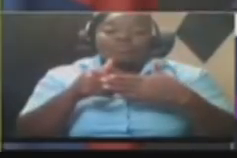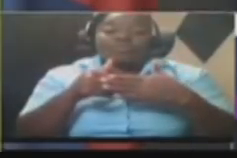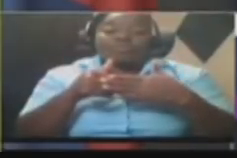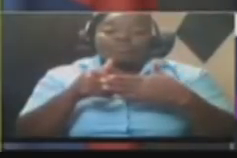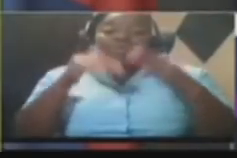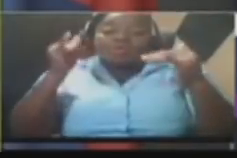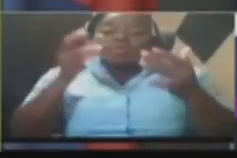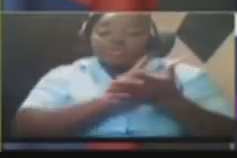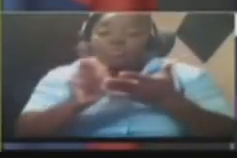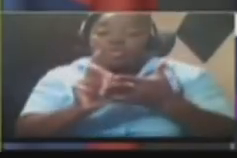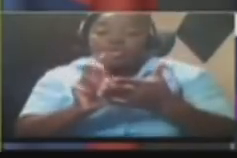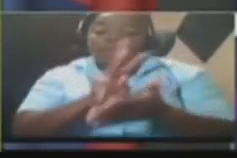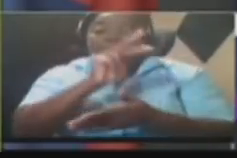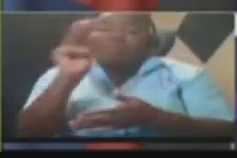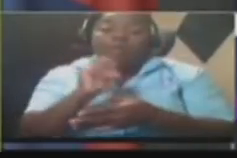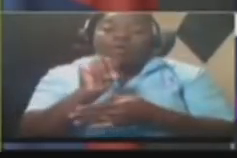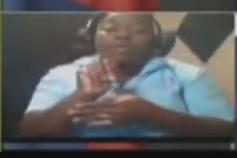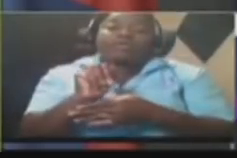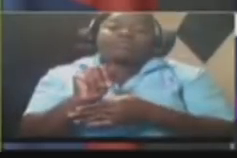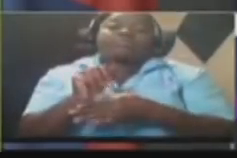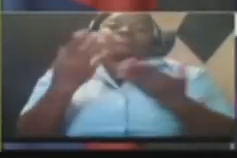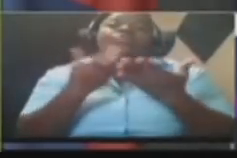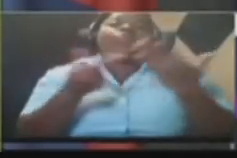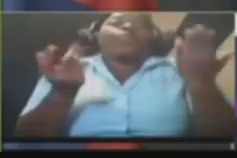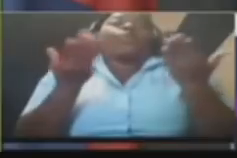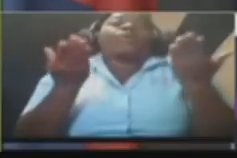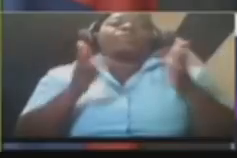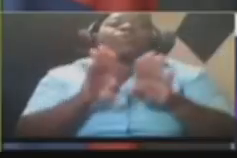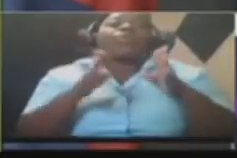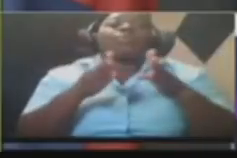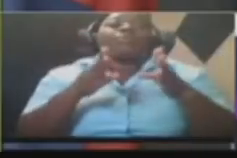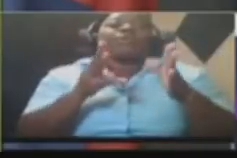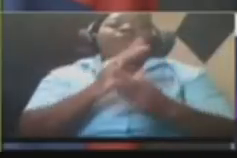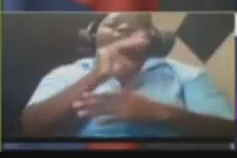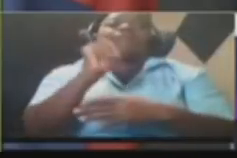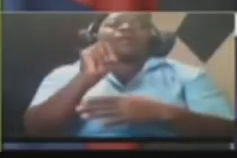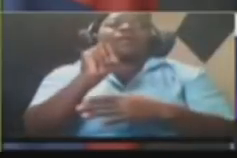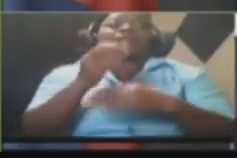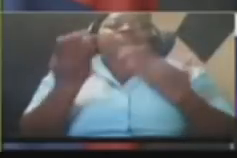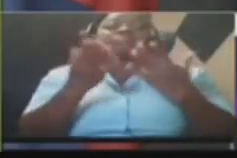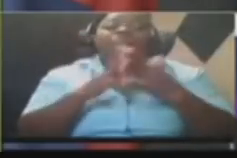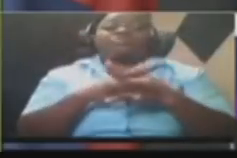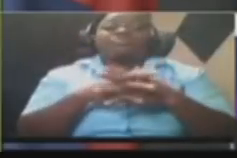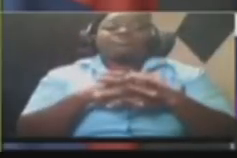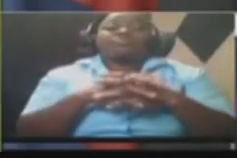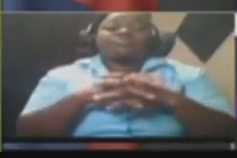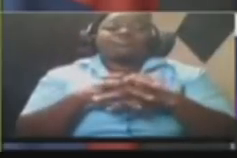Monday, major openings will take place in our population. Major.